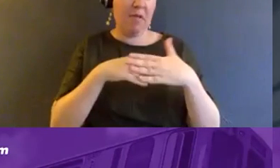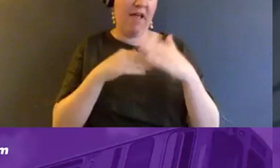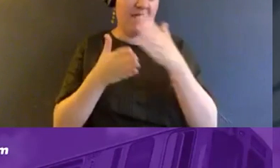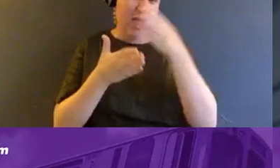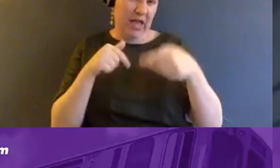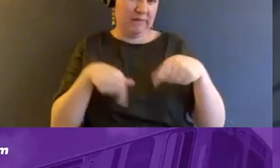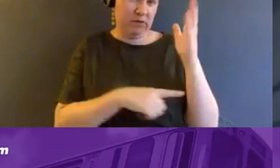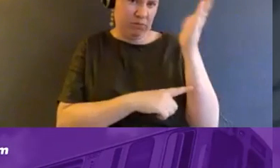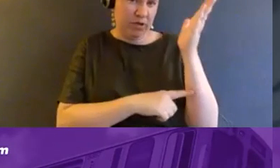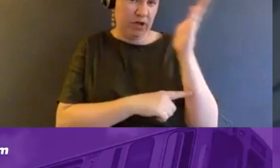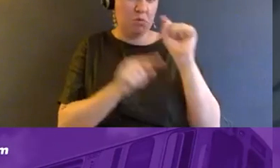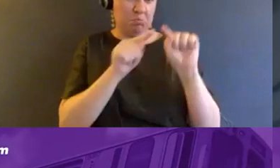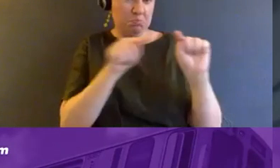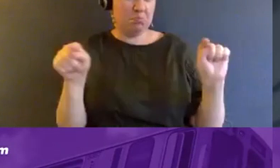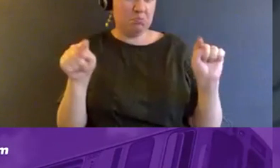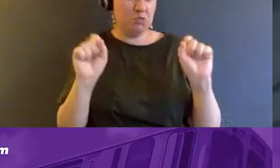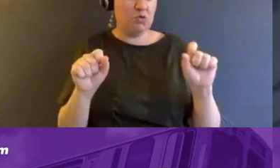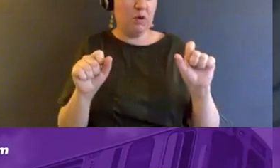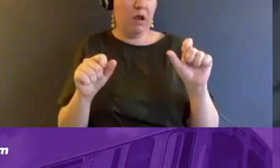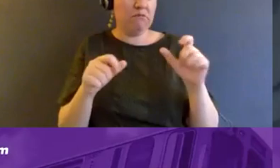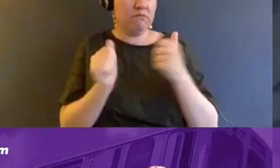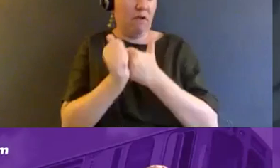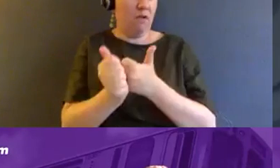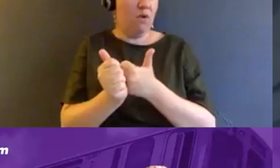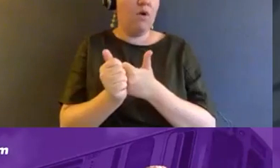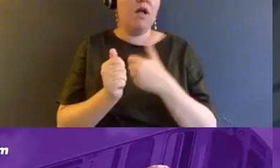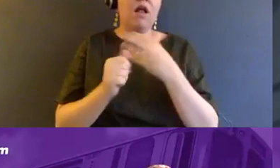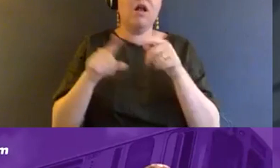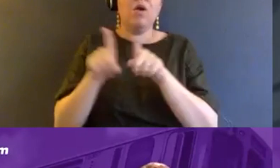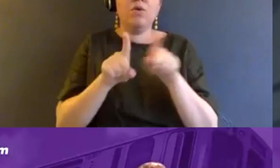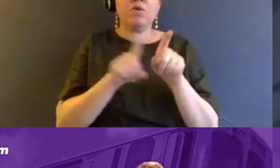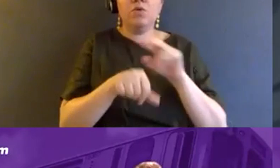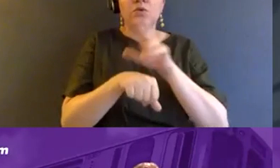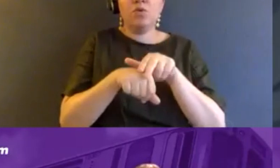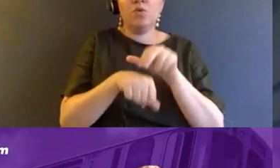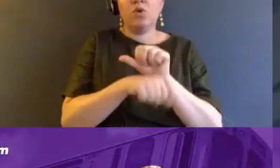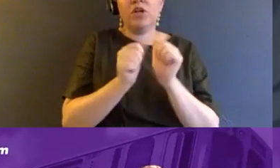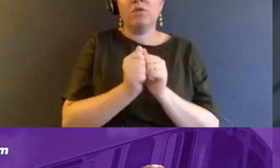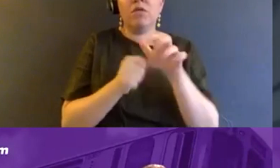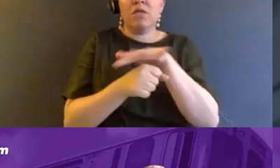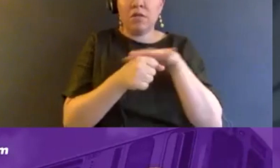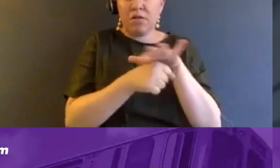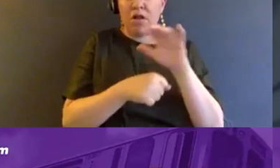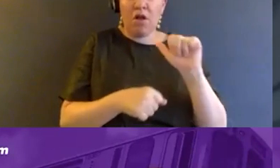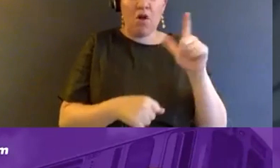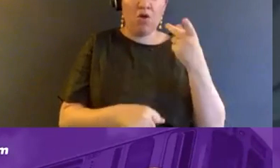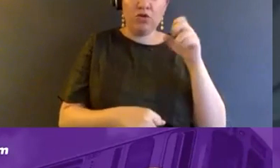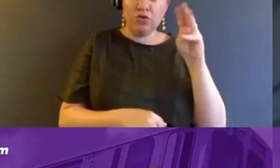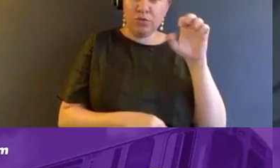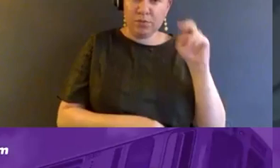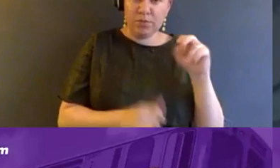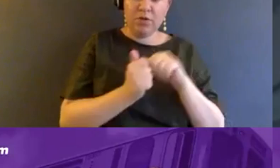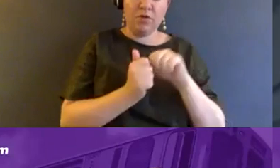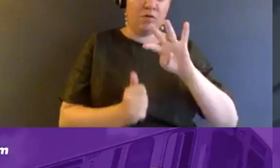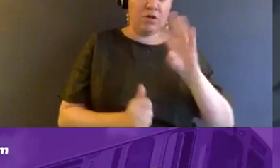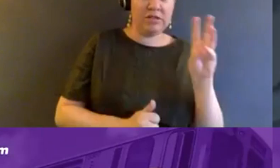presentation. And we will be also, of course, working with the local aldermen in the 46th and 48th wards, and